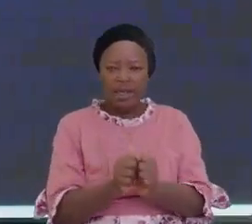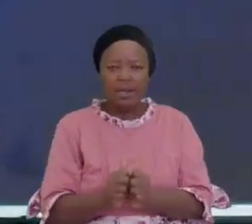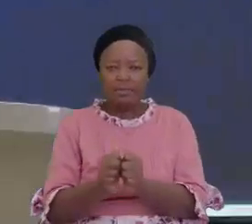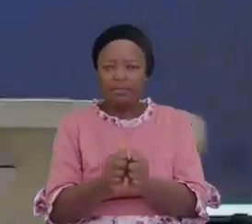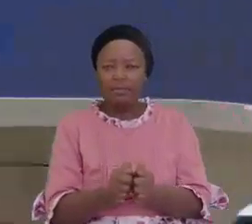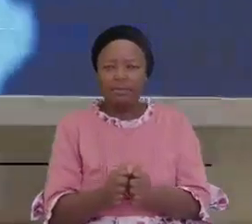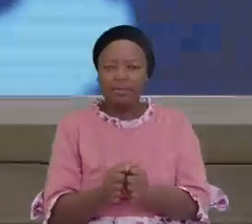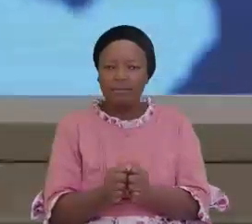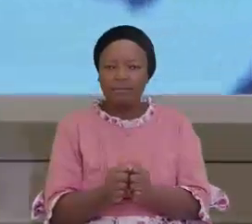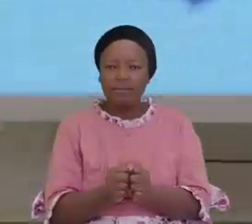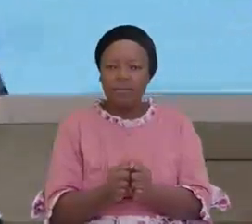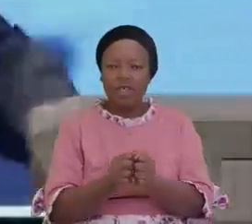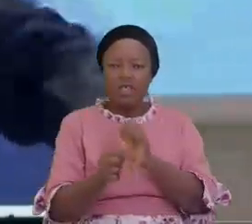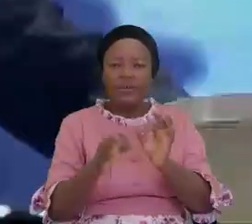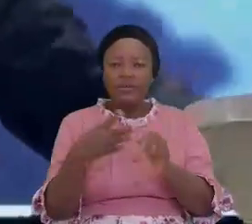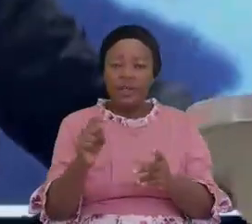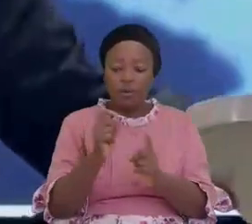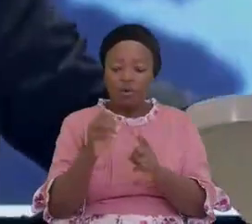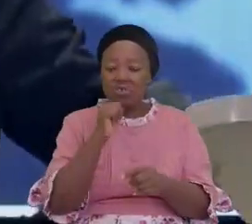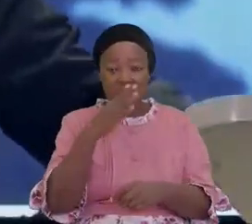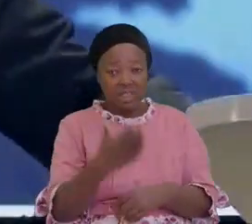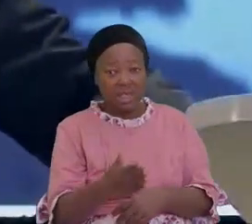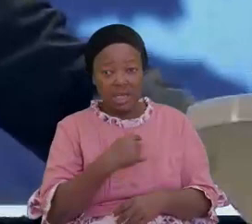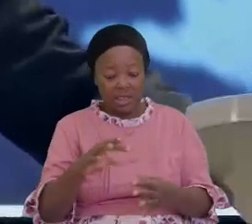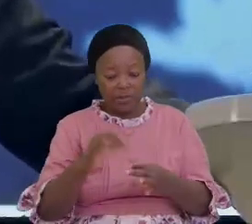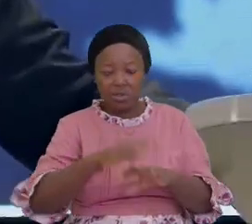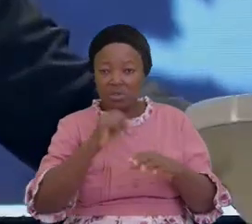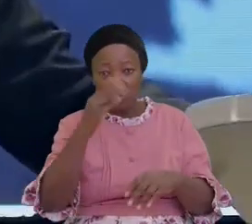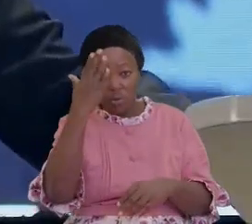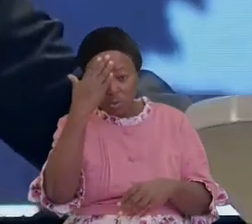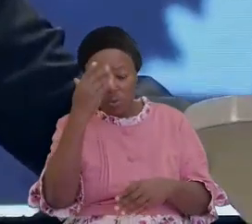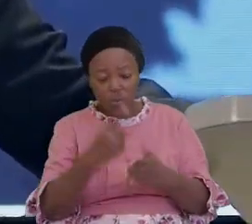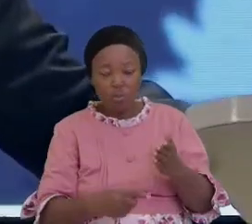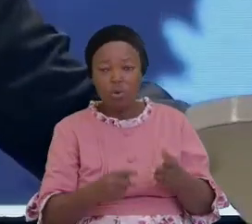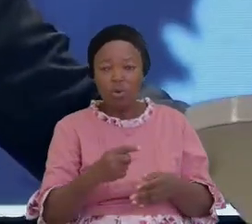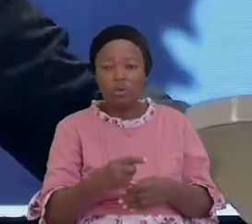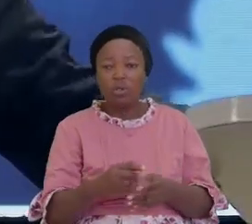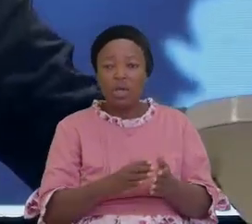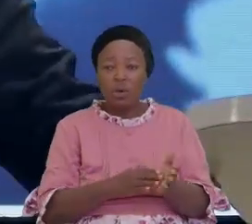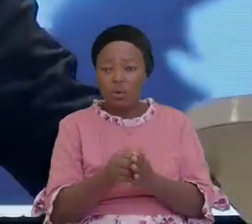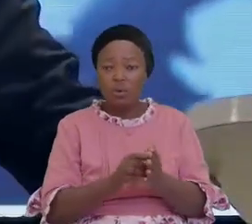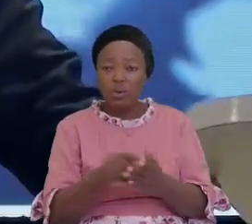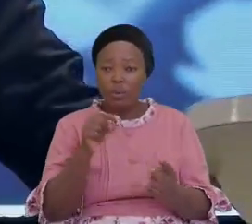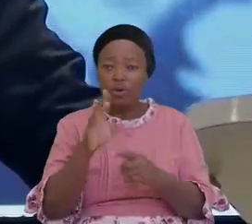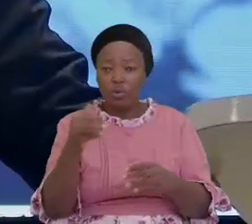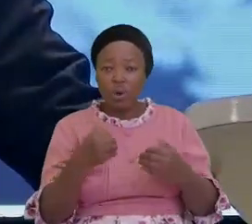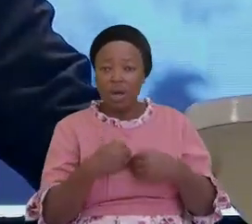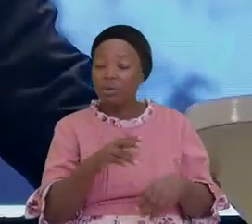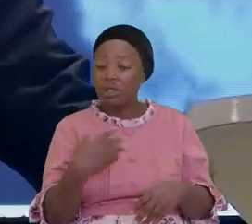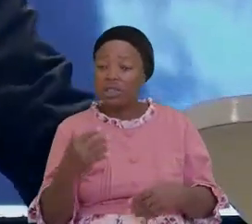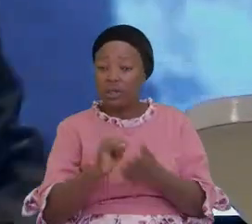If the word is not there, the spirit does not know what instrument, what weapon you have to work.